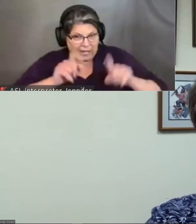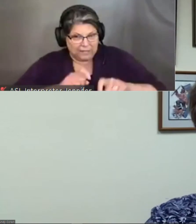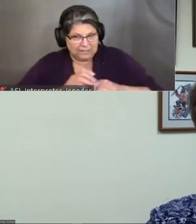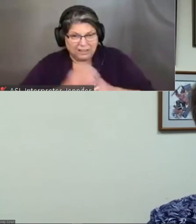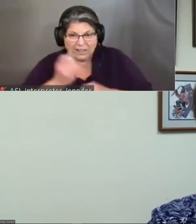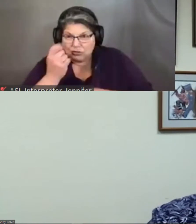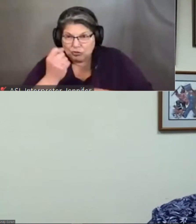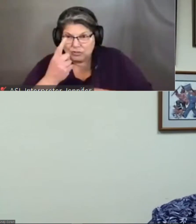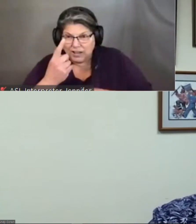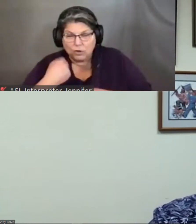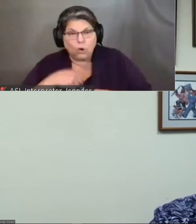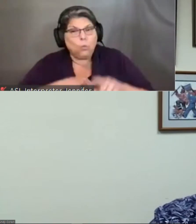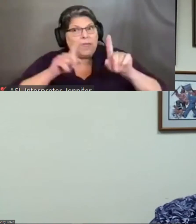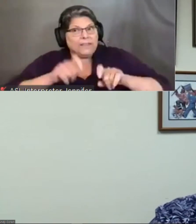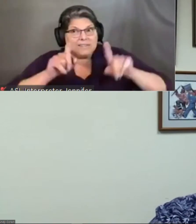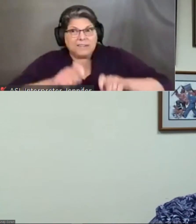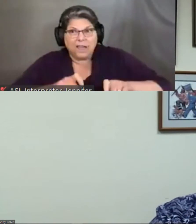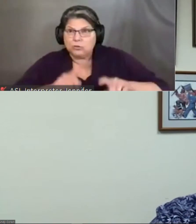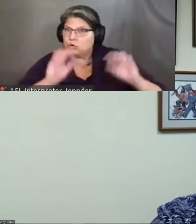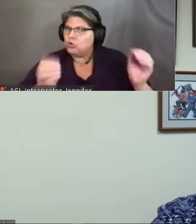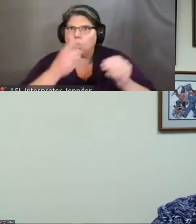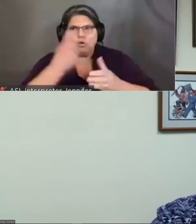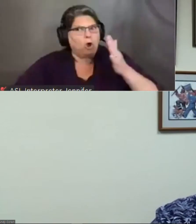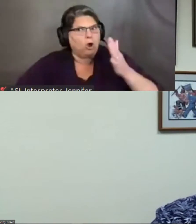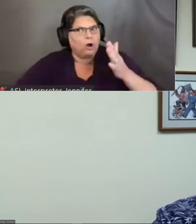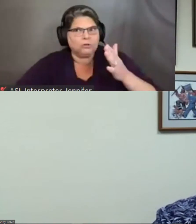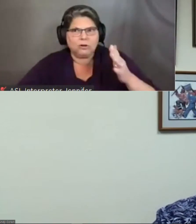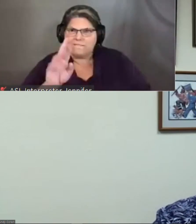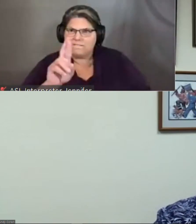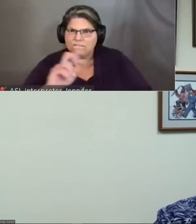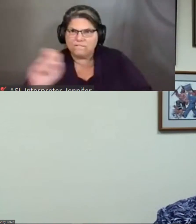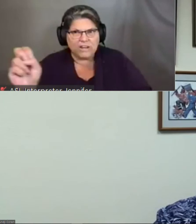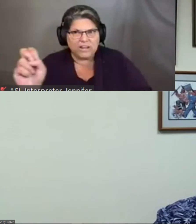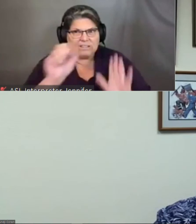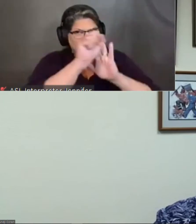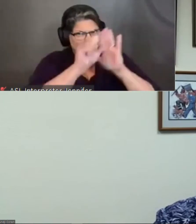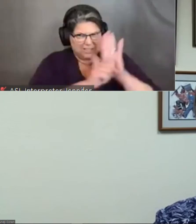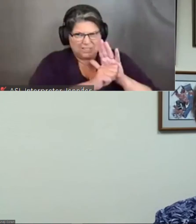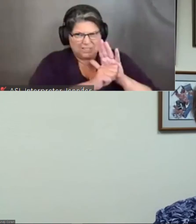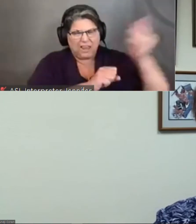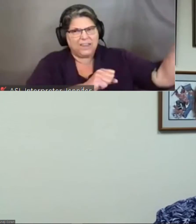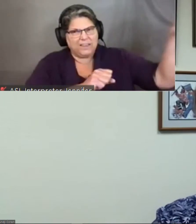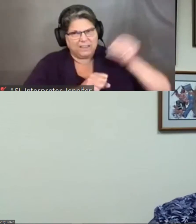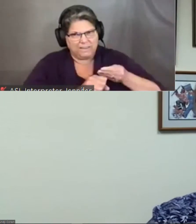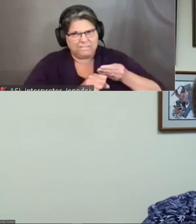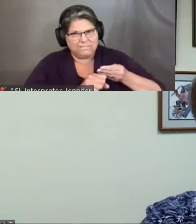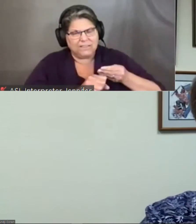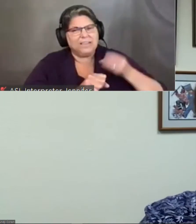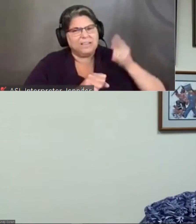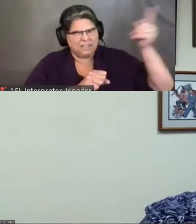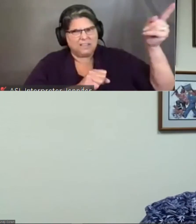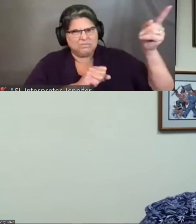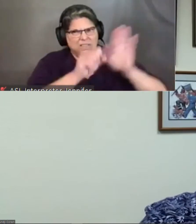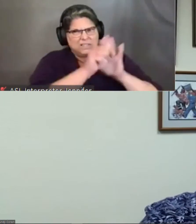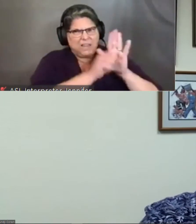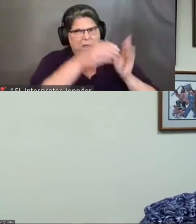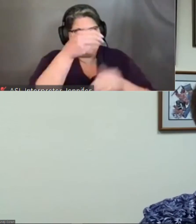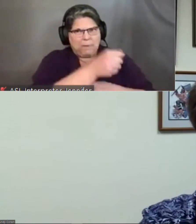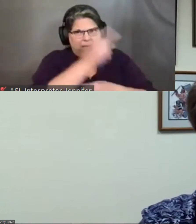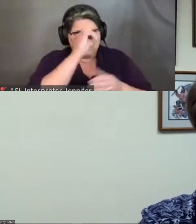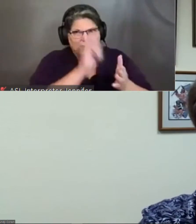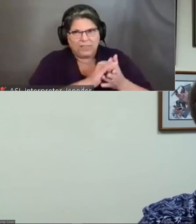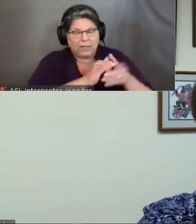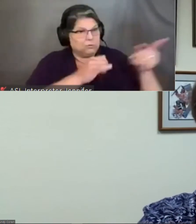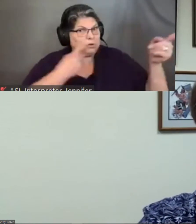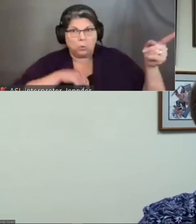are for free, and so they come through the state, paid for by a contract, and we're not really seeing a bill